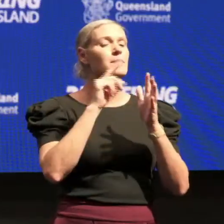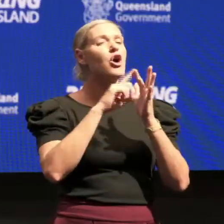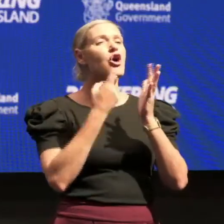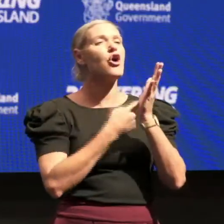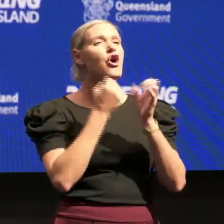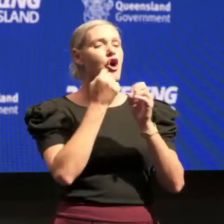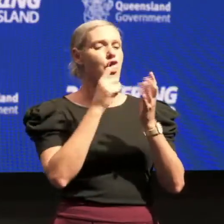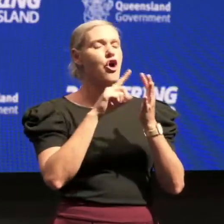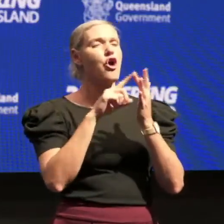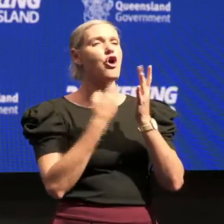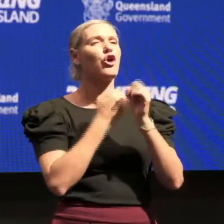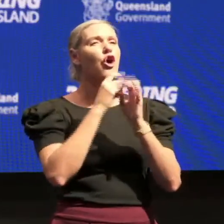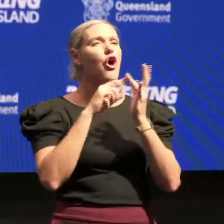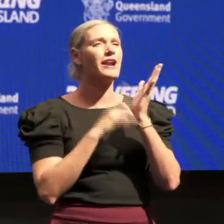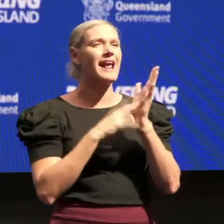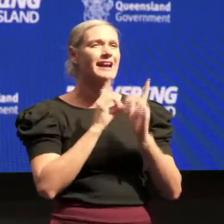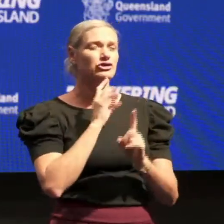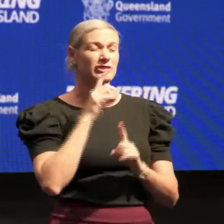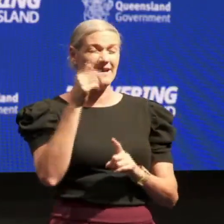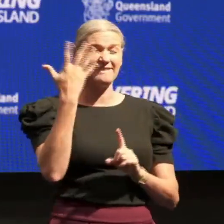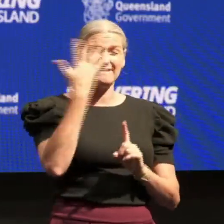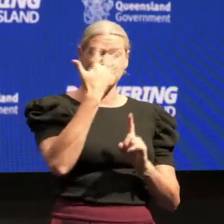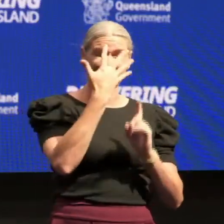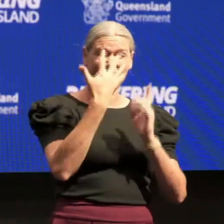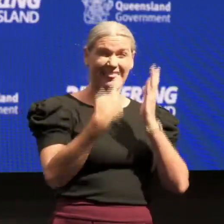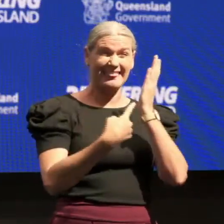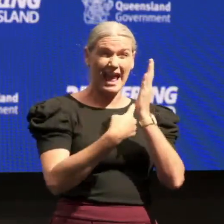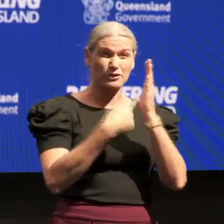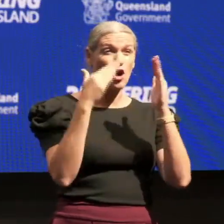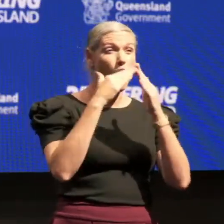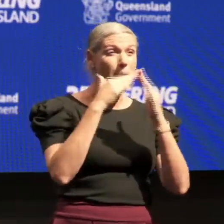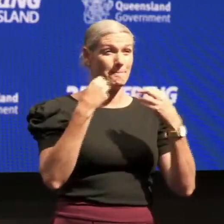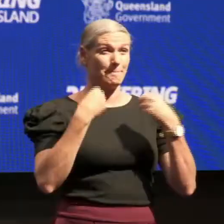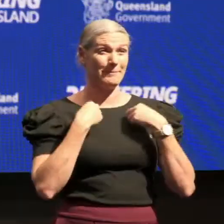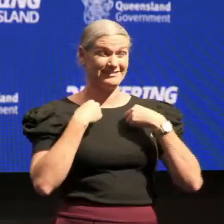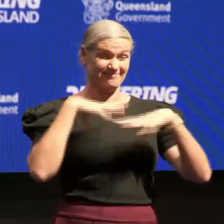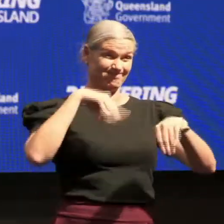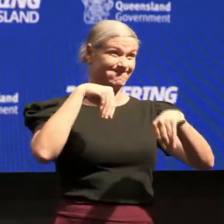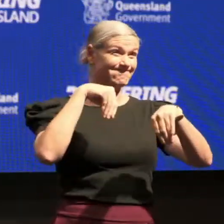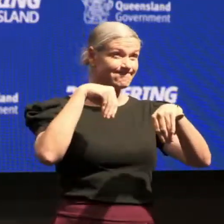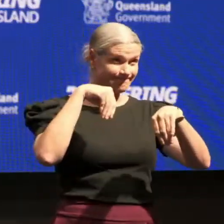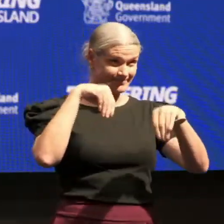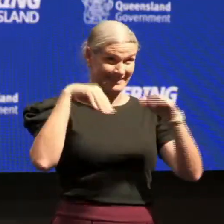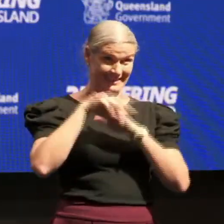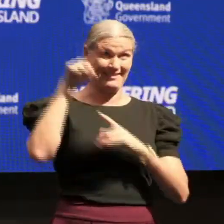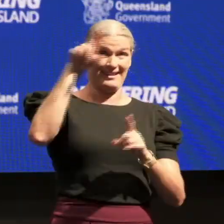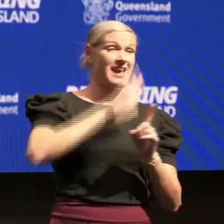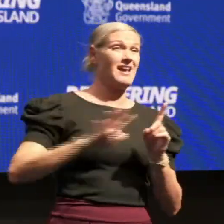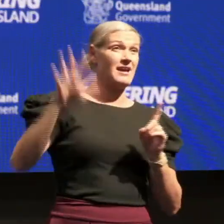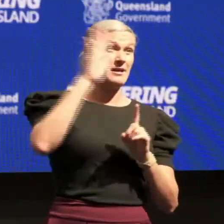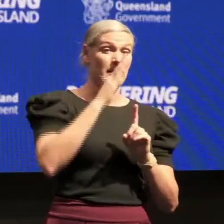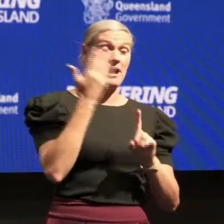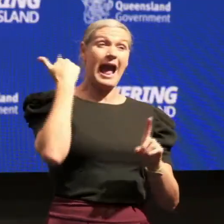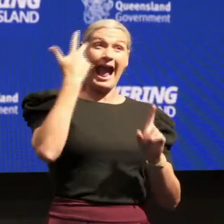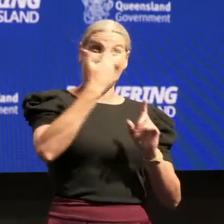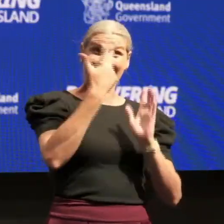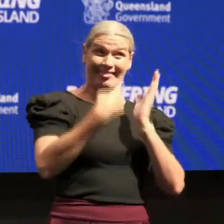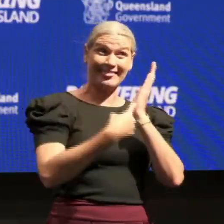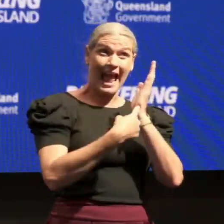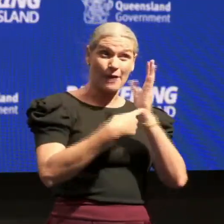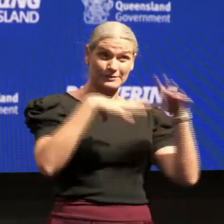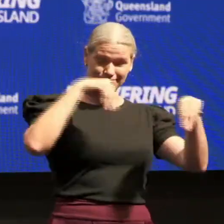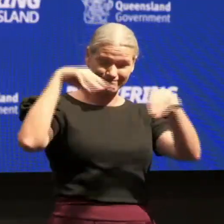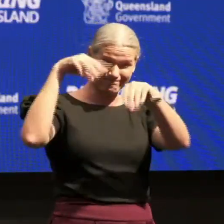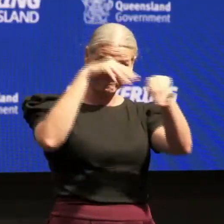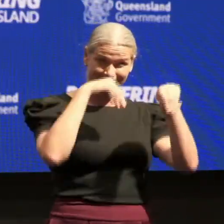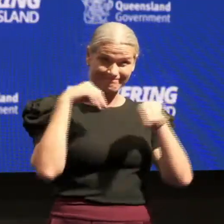Ergon. There is about 15,000 homes and businesses without power in that broader area. Got up to 18,000 about an